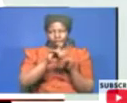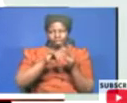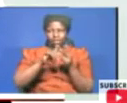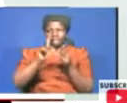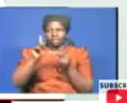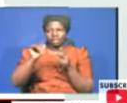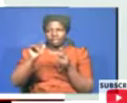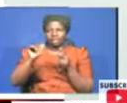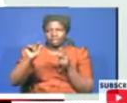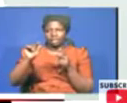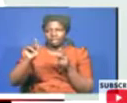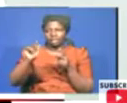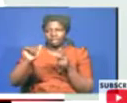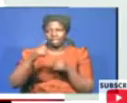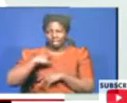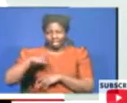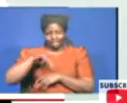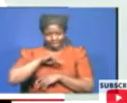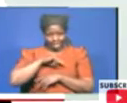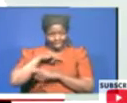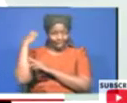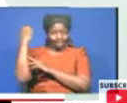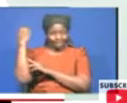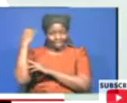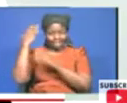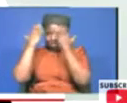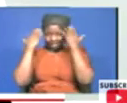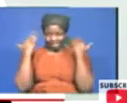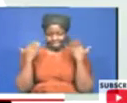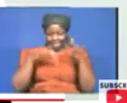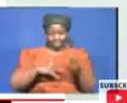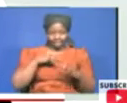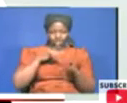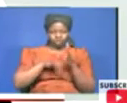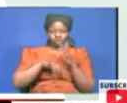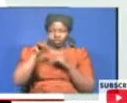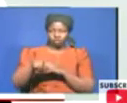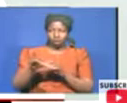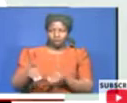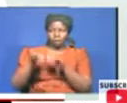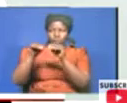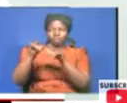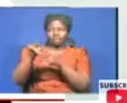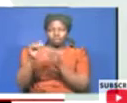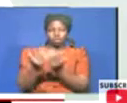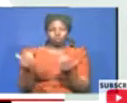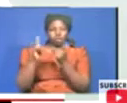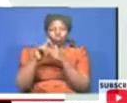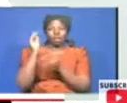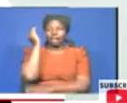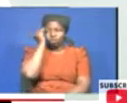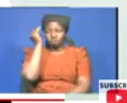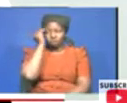as Evangelizing Sisters of Mary, we felt we should promote these children to education. And